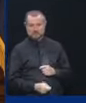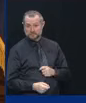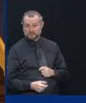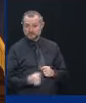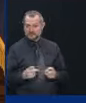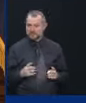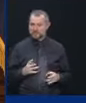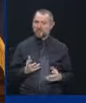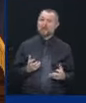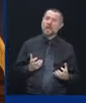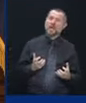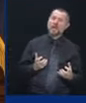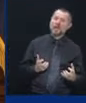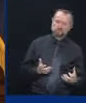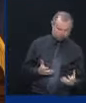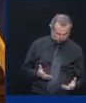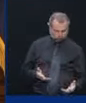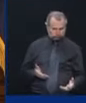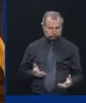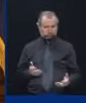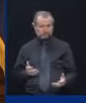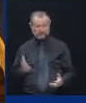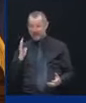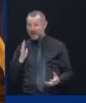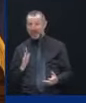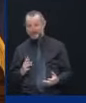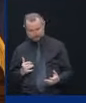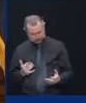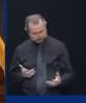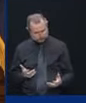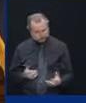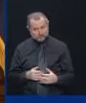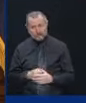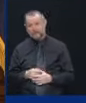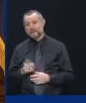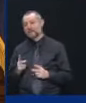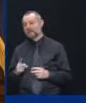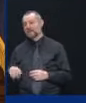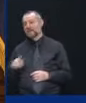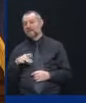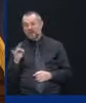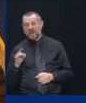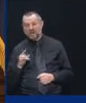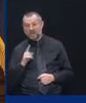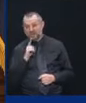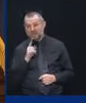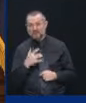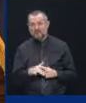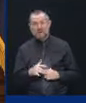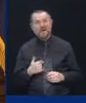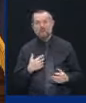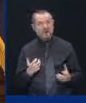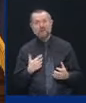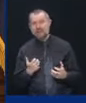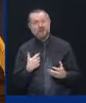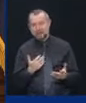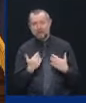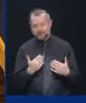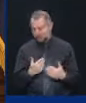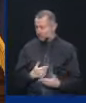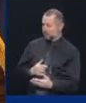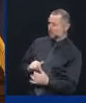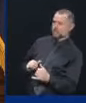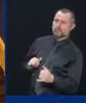people knew they couldn't get it. When it became rare and precious, then more people wanted it. So you now